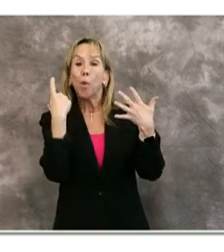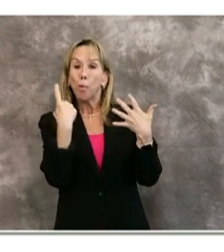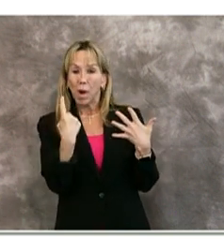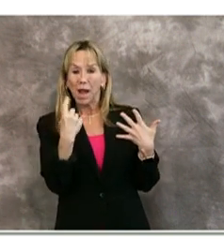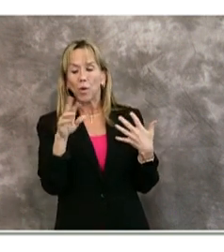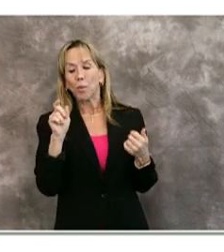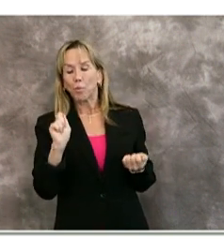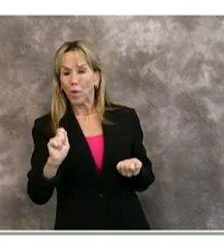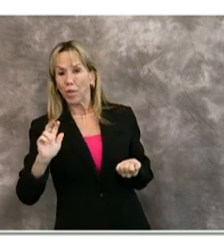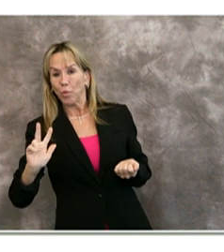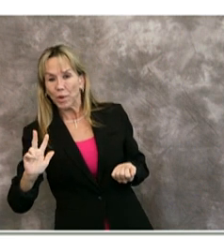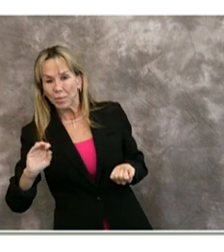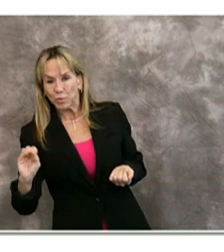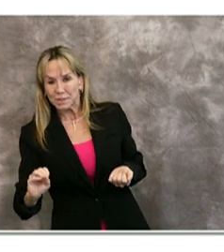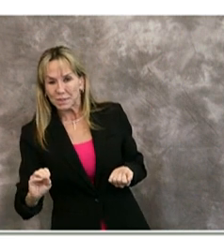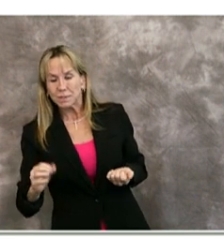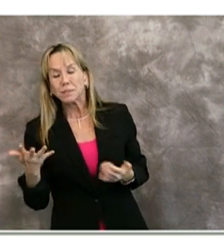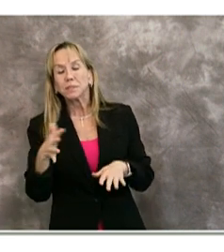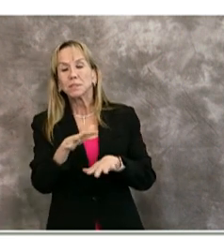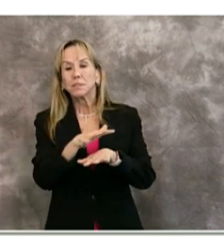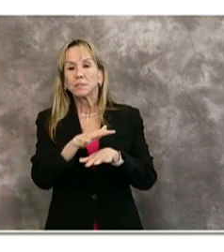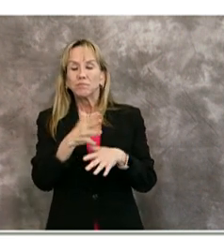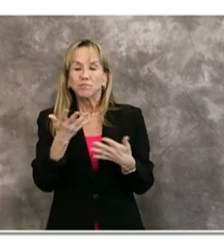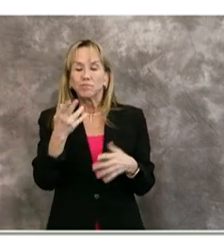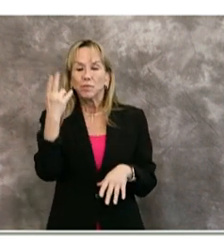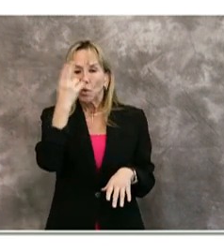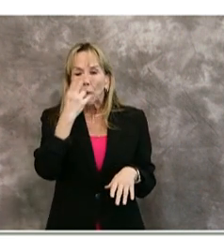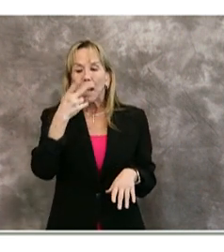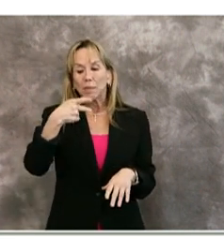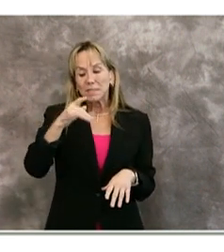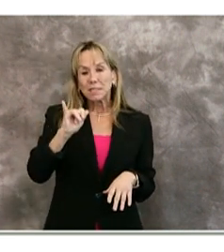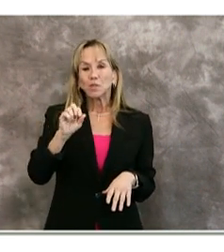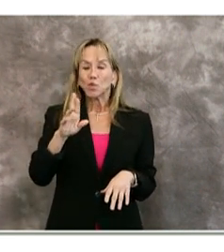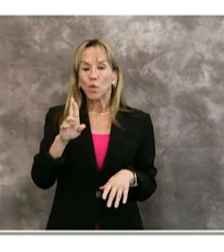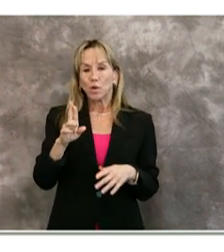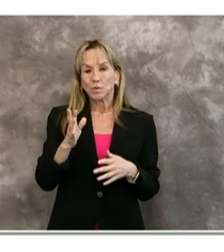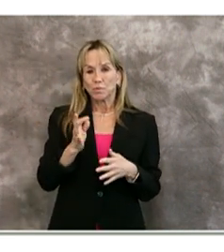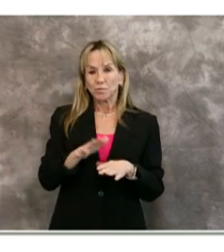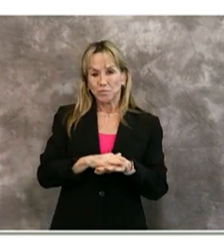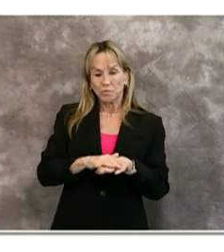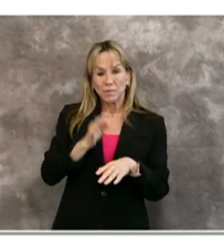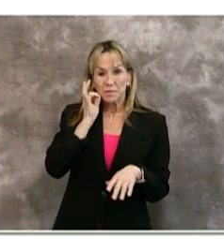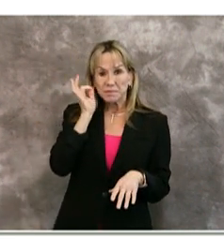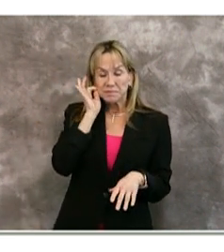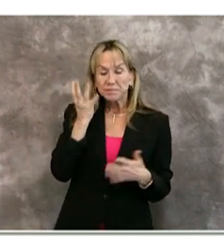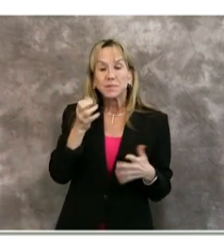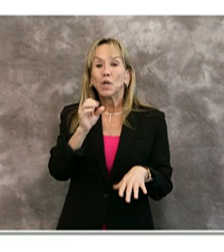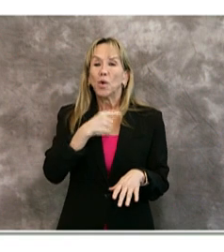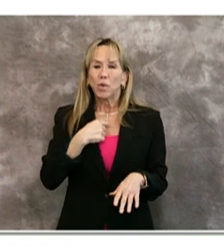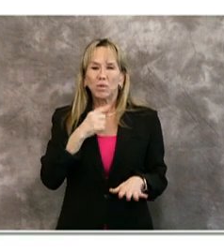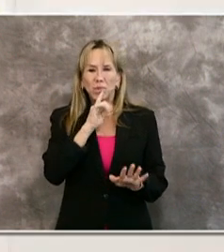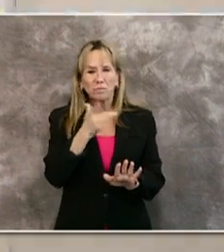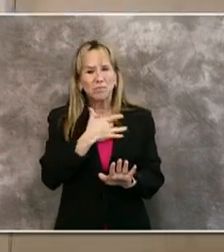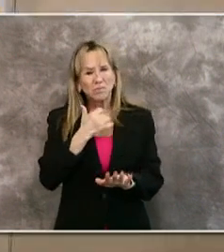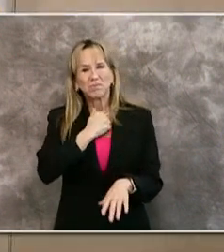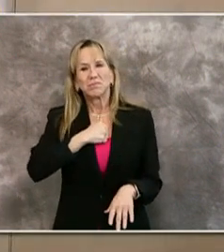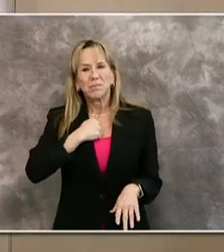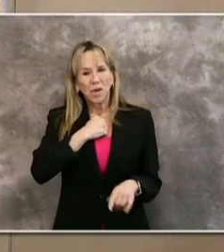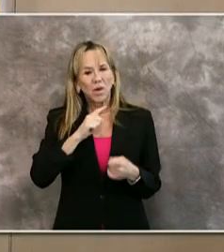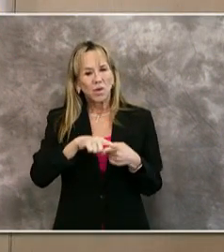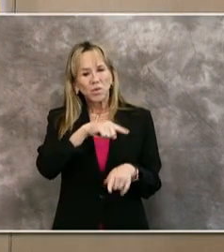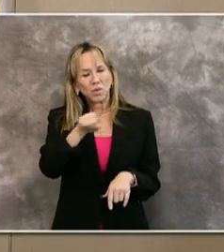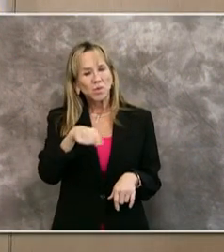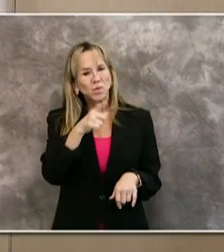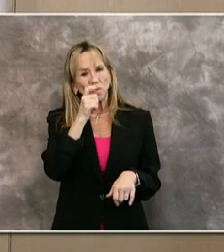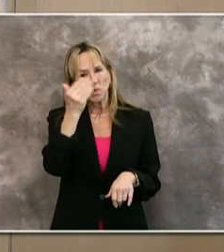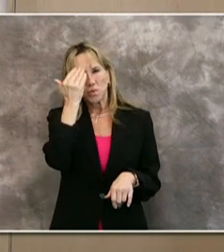or 0.3%, is Native Hawaiian or Pacific Islander. And our sincerest condolences go out to the family and friends